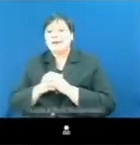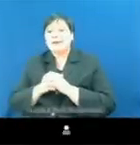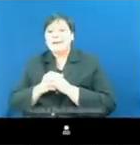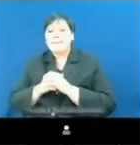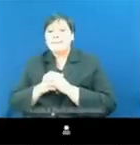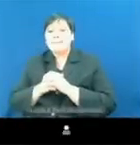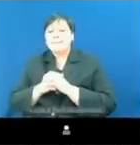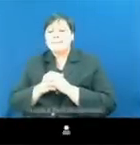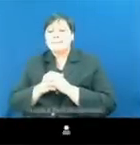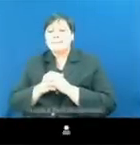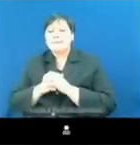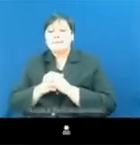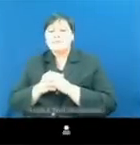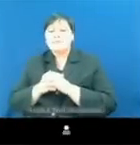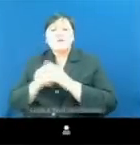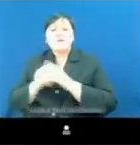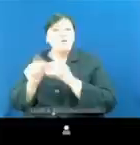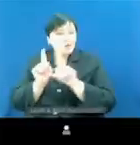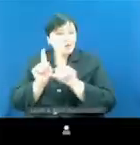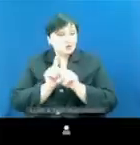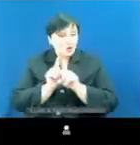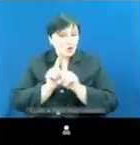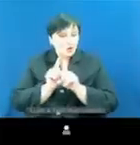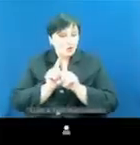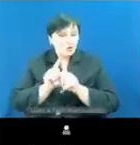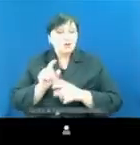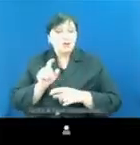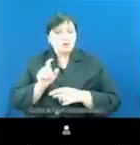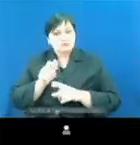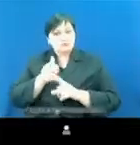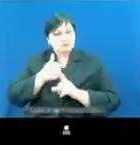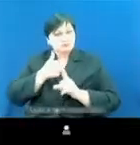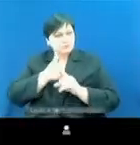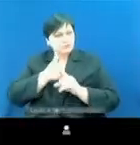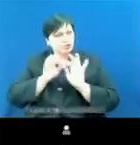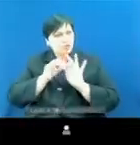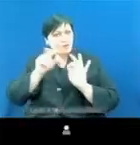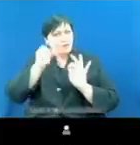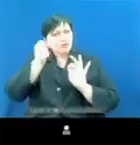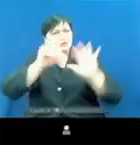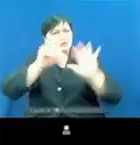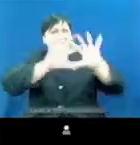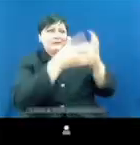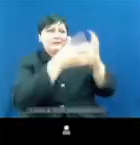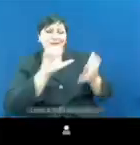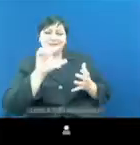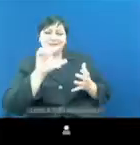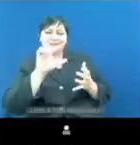Then you also have to have a general understanding of the civil system, the various common causes of action.